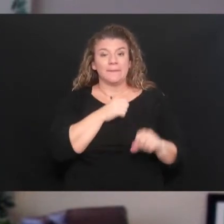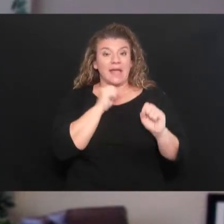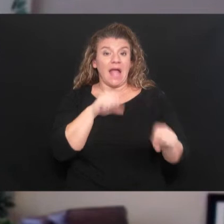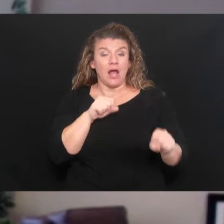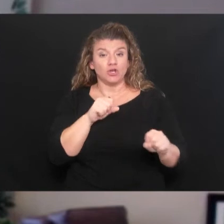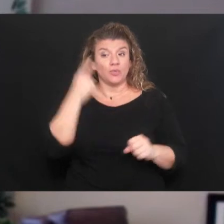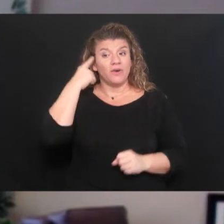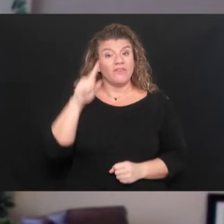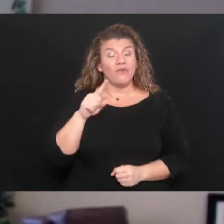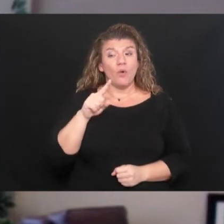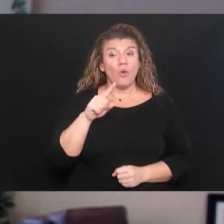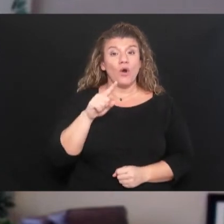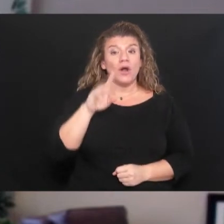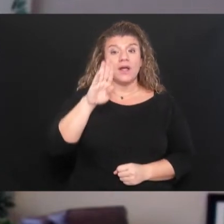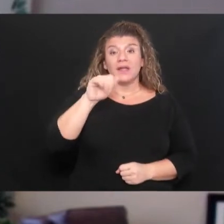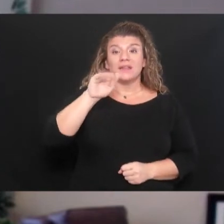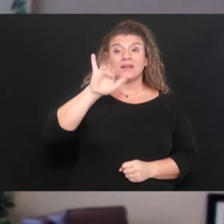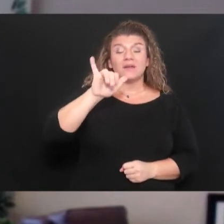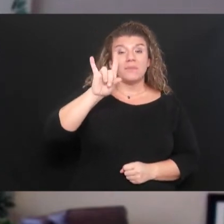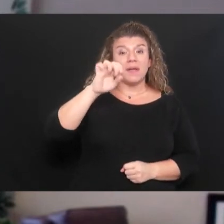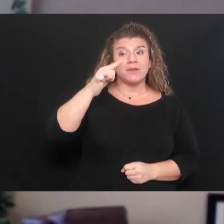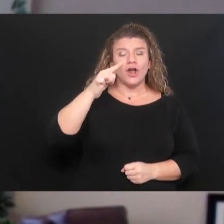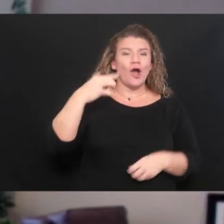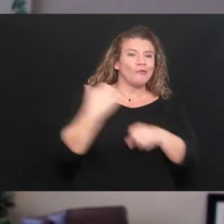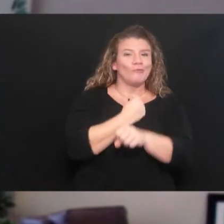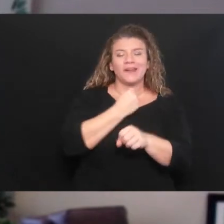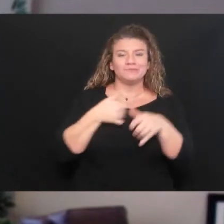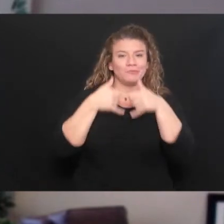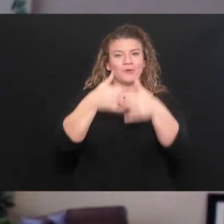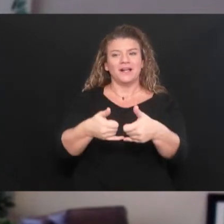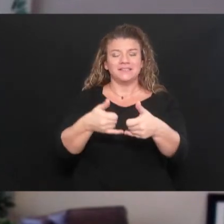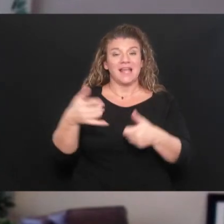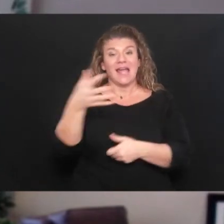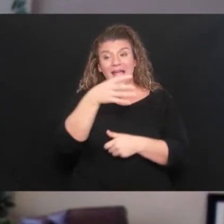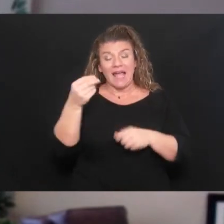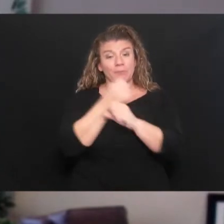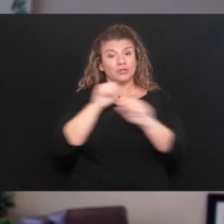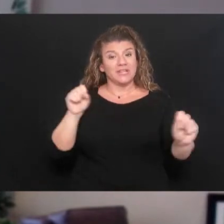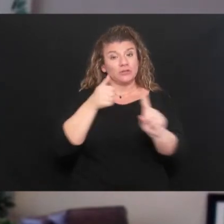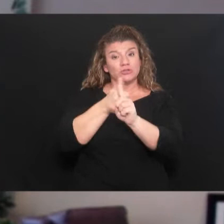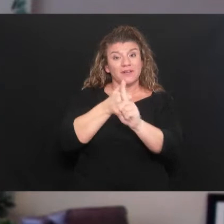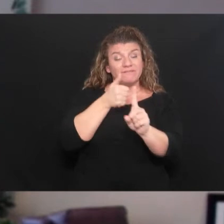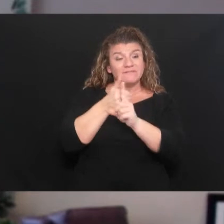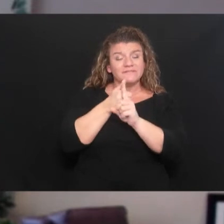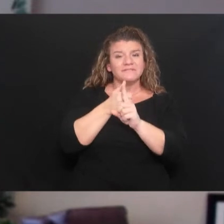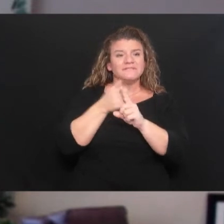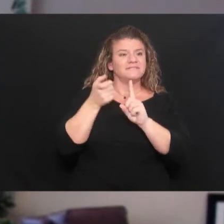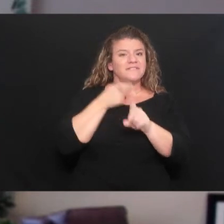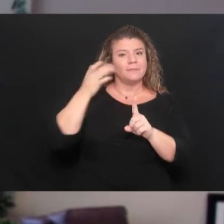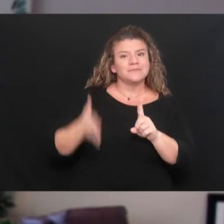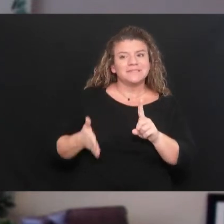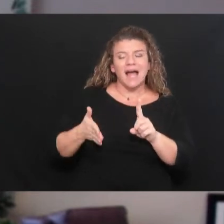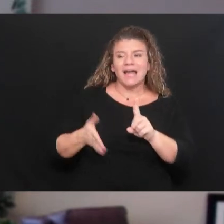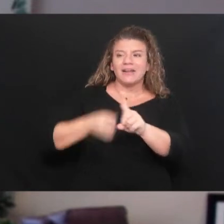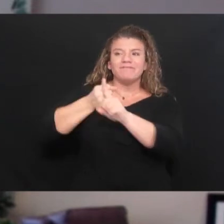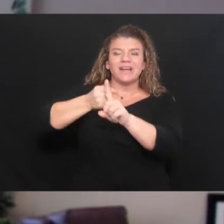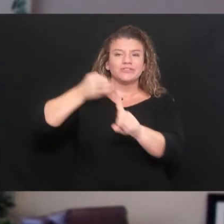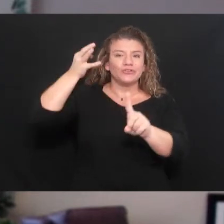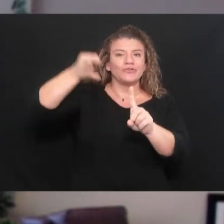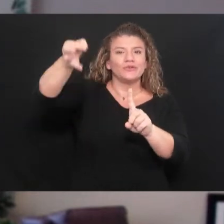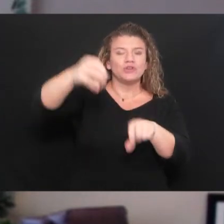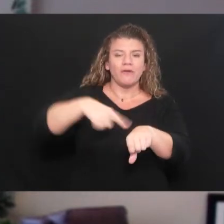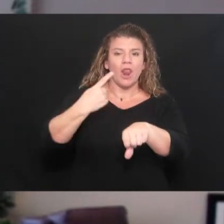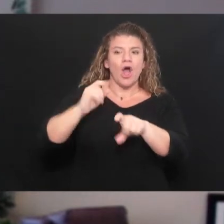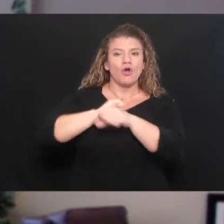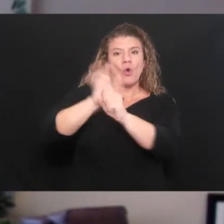the baby dog lottery prizes and to protect yourself from side effects of long COVID, which